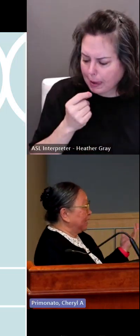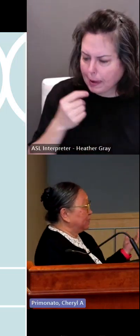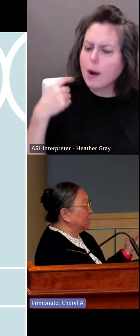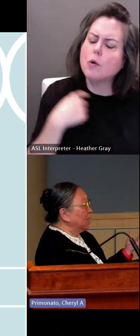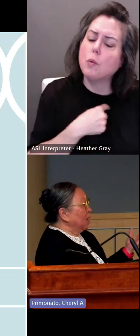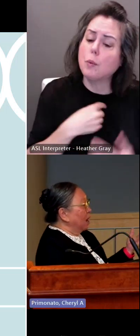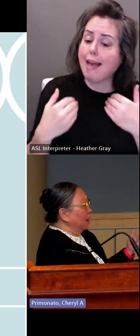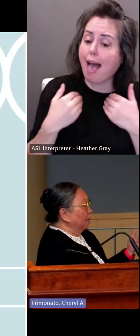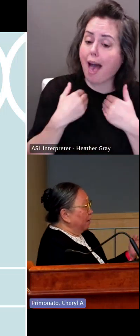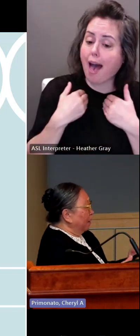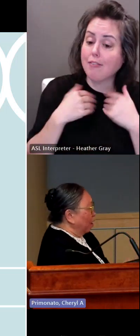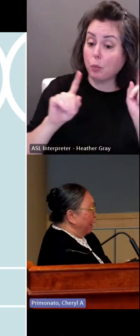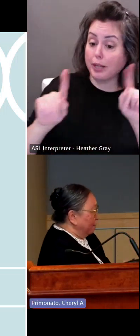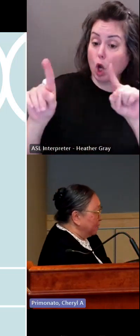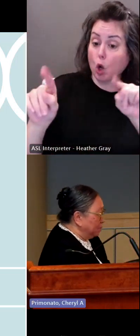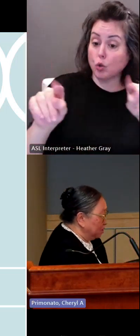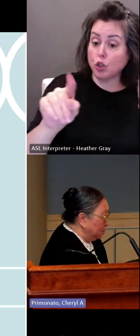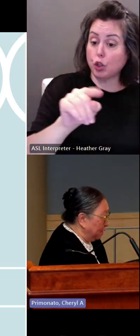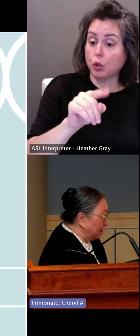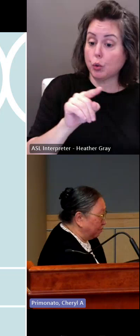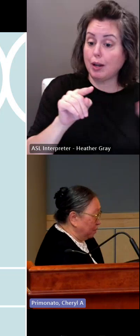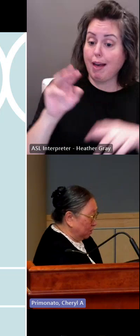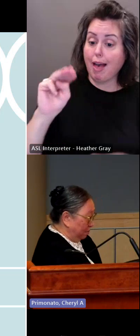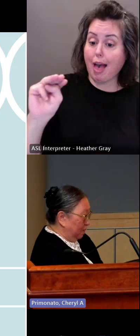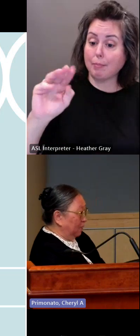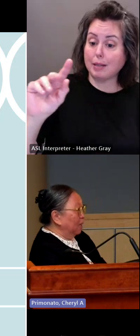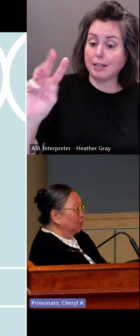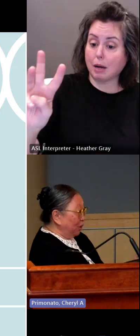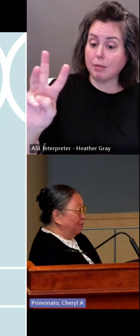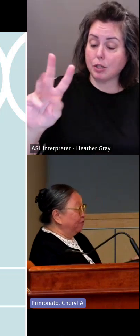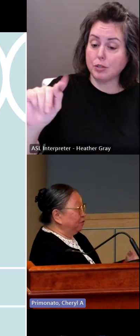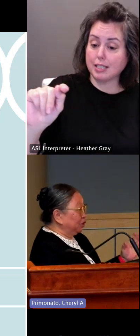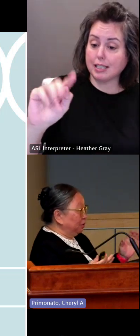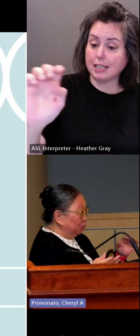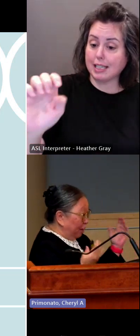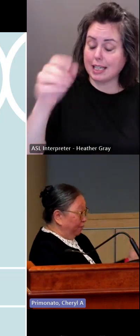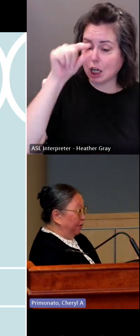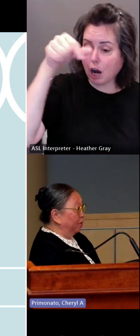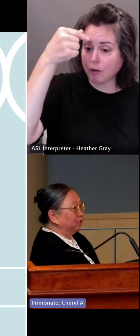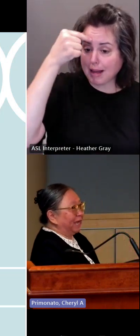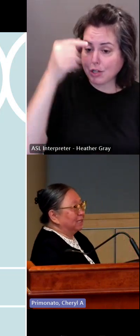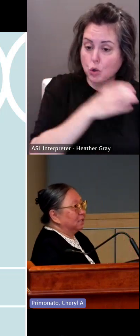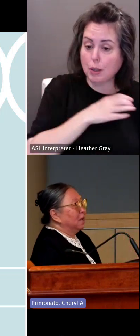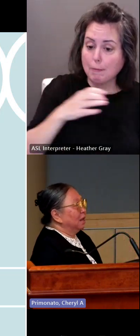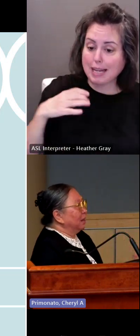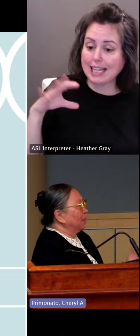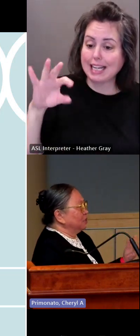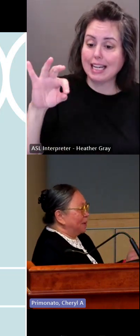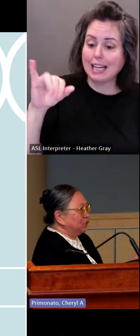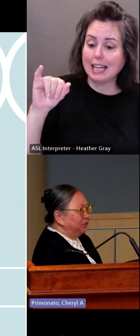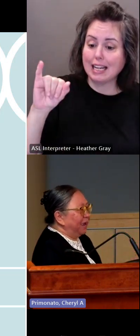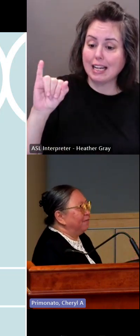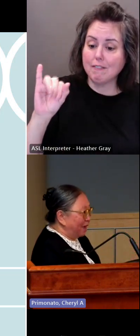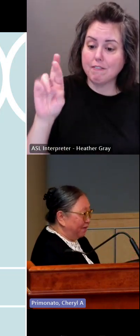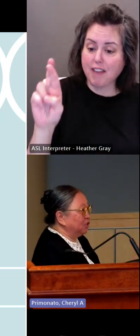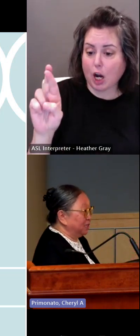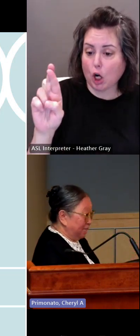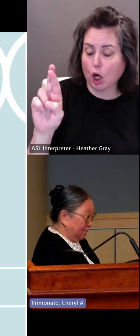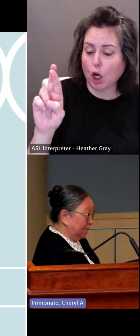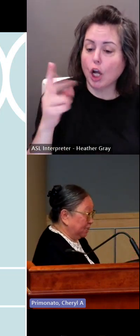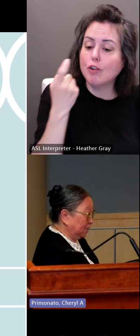we'll attend our MWTB Governmental Committee trade fair, which has this past year